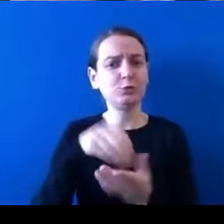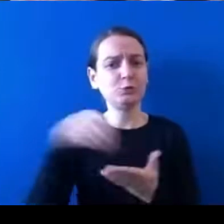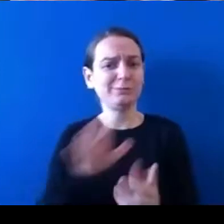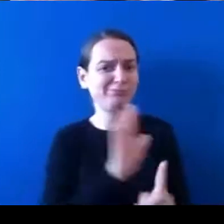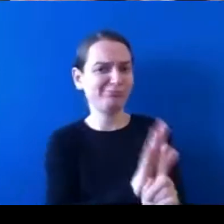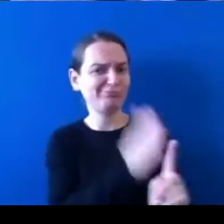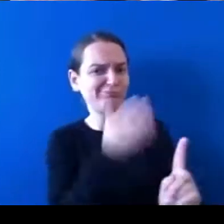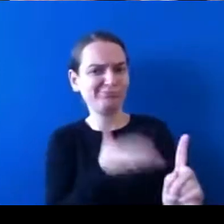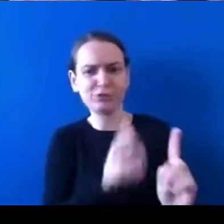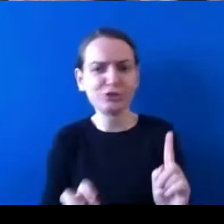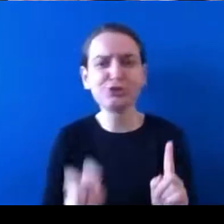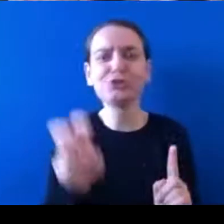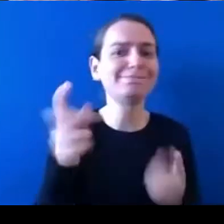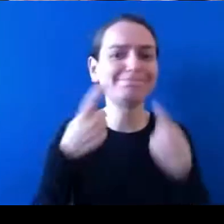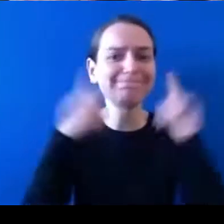Mobility Department